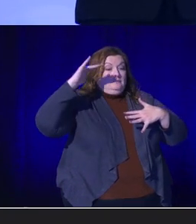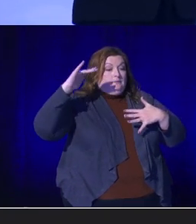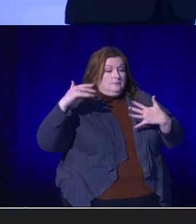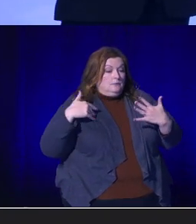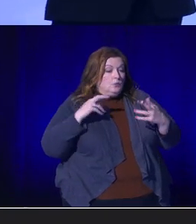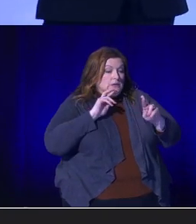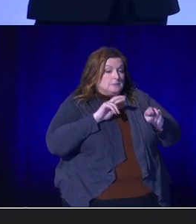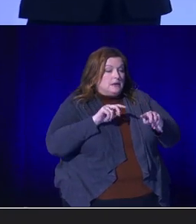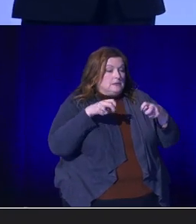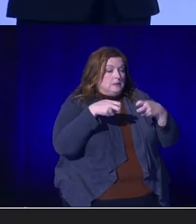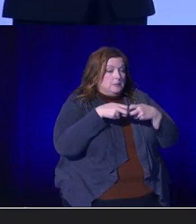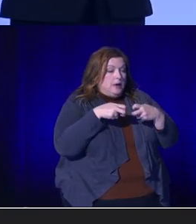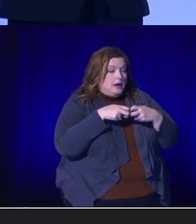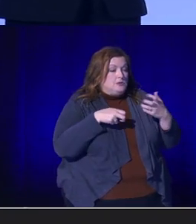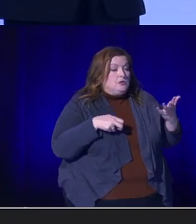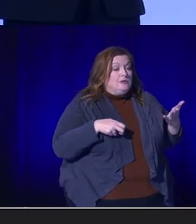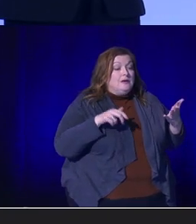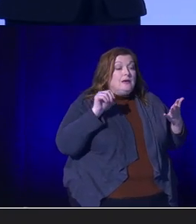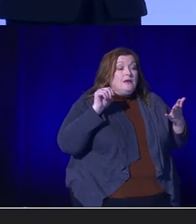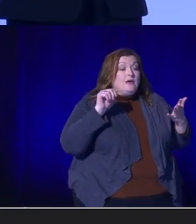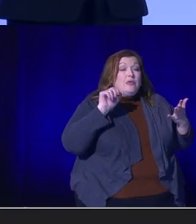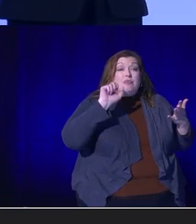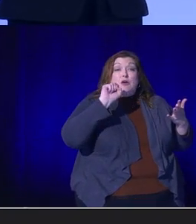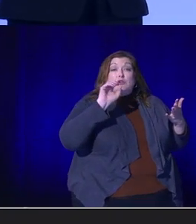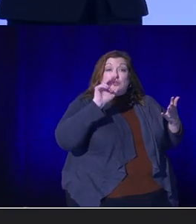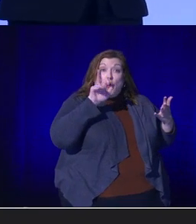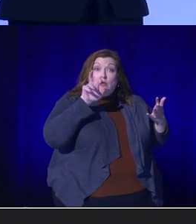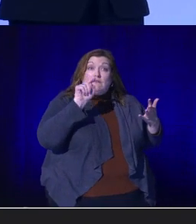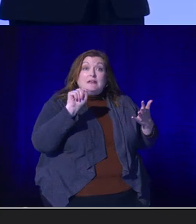selections can make cells more resilient to temperature variations.